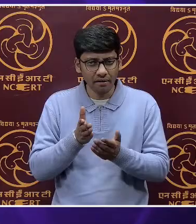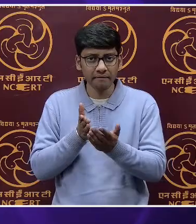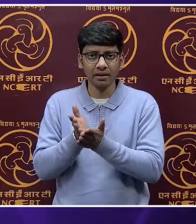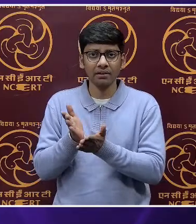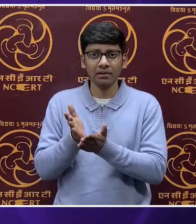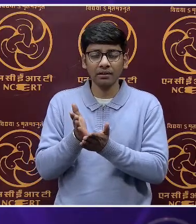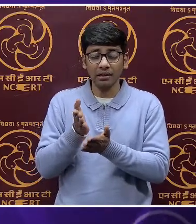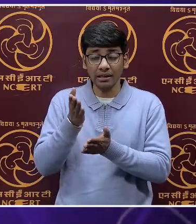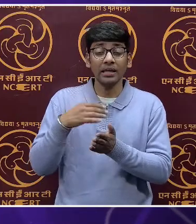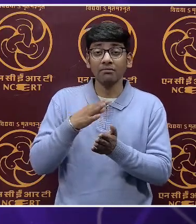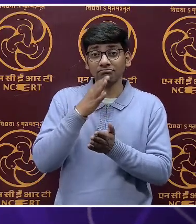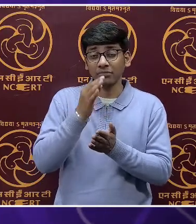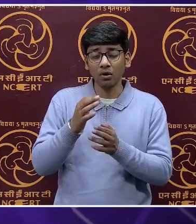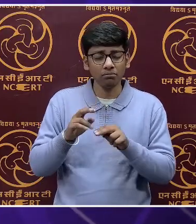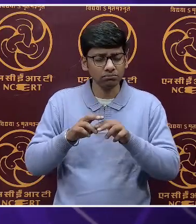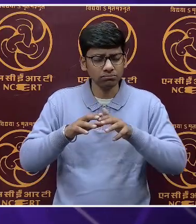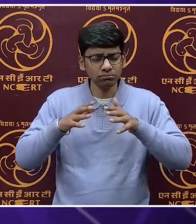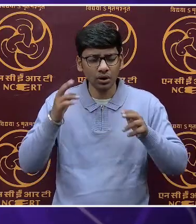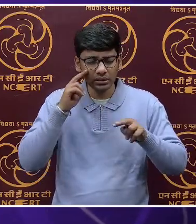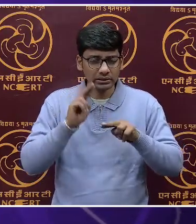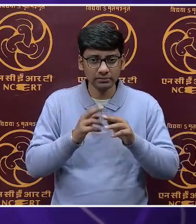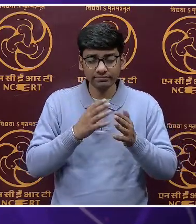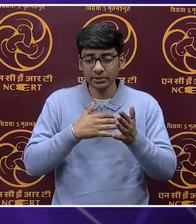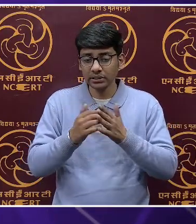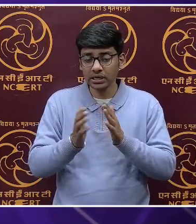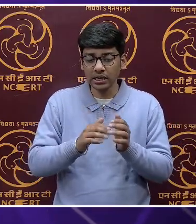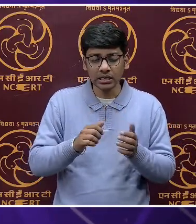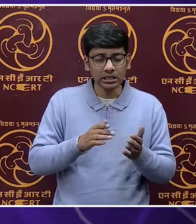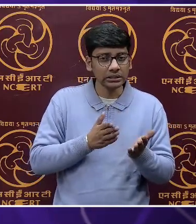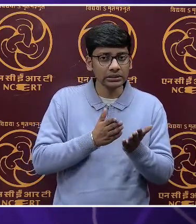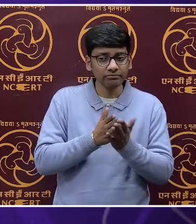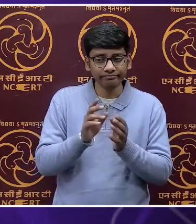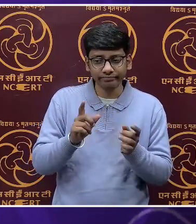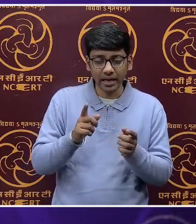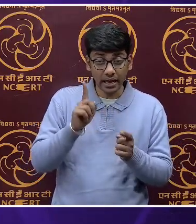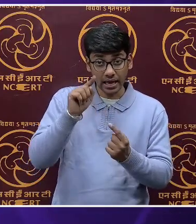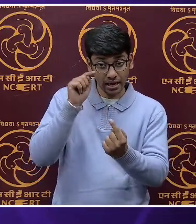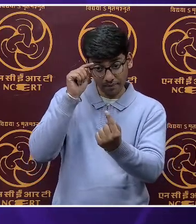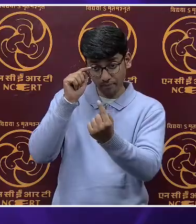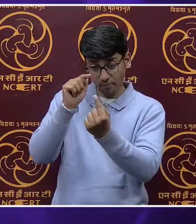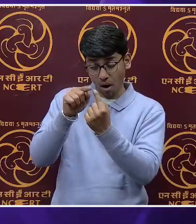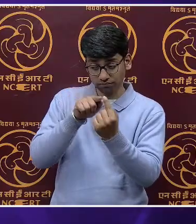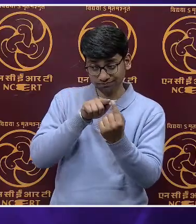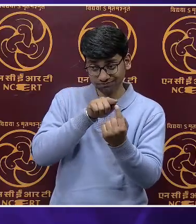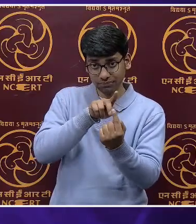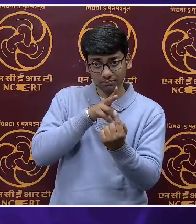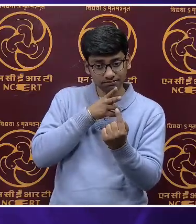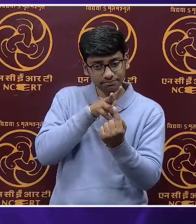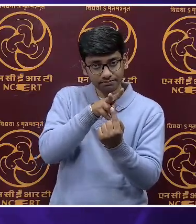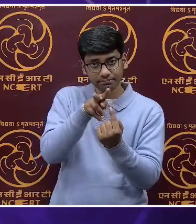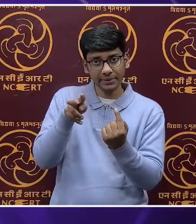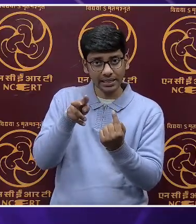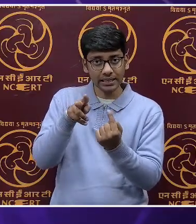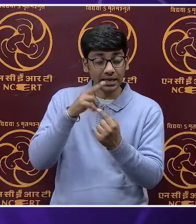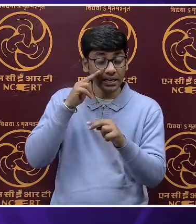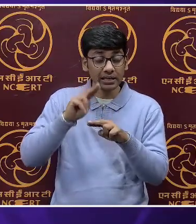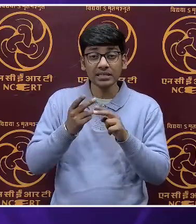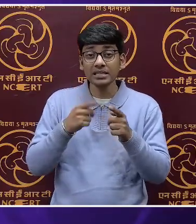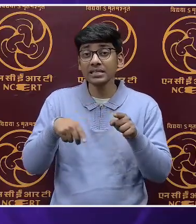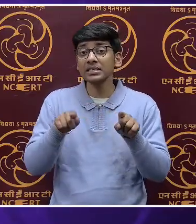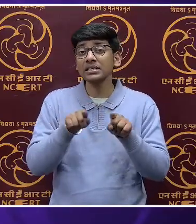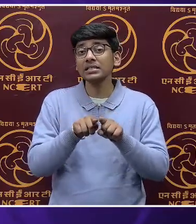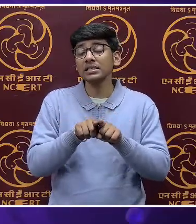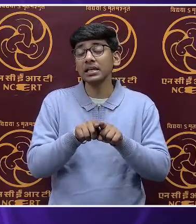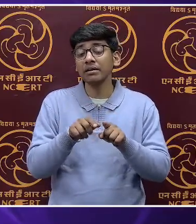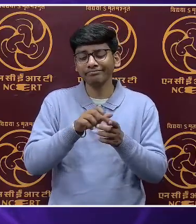So it's very intentional that you have to shift your attention from the cliched way with how we perceive things.